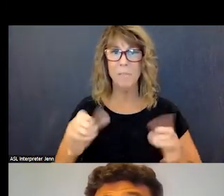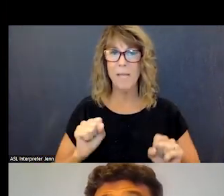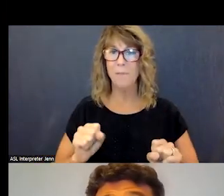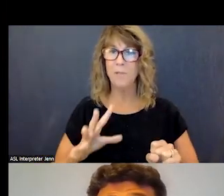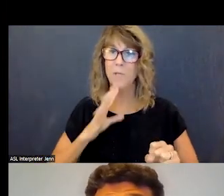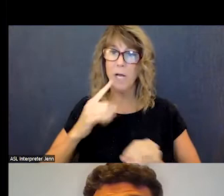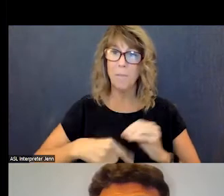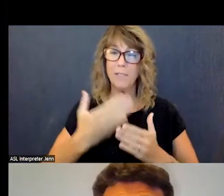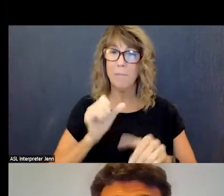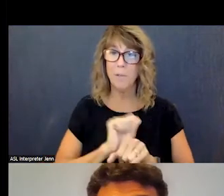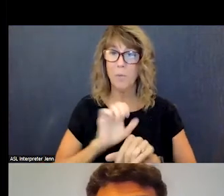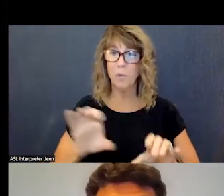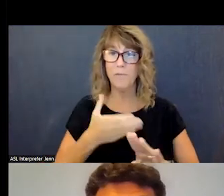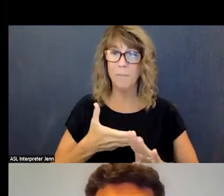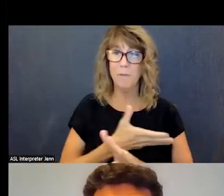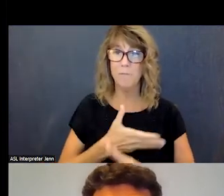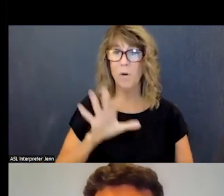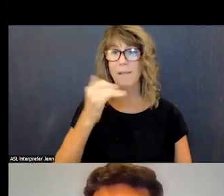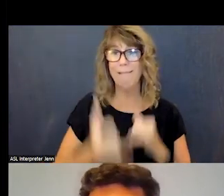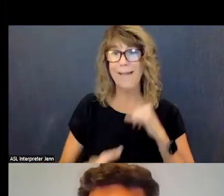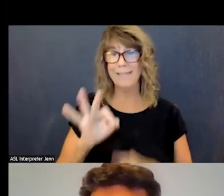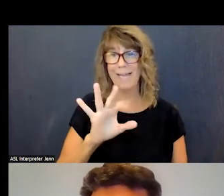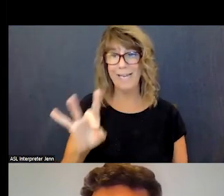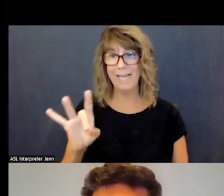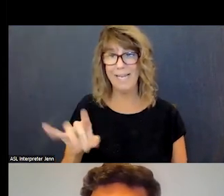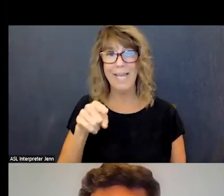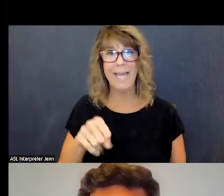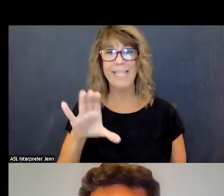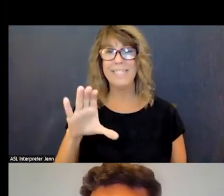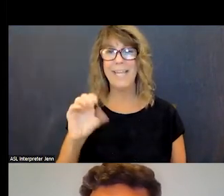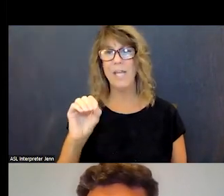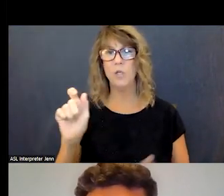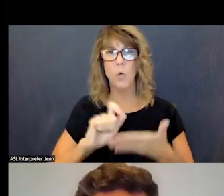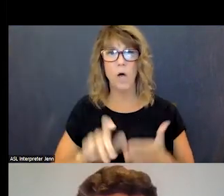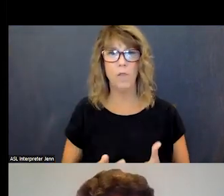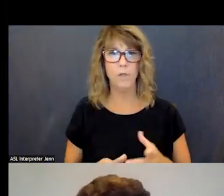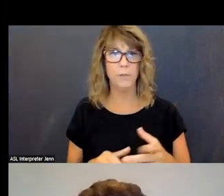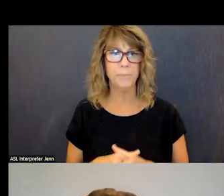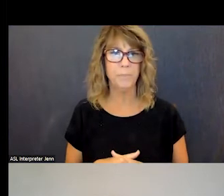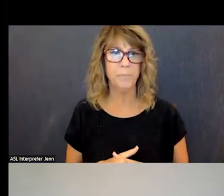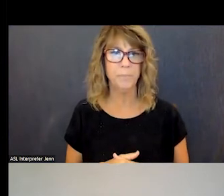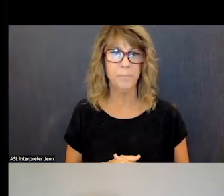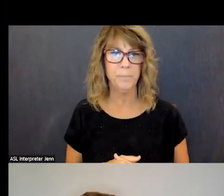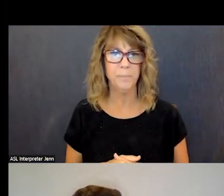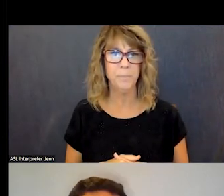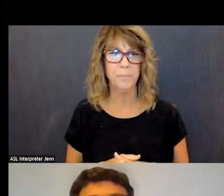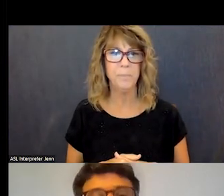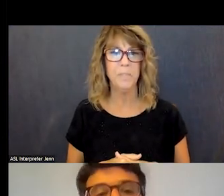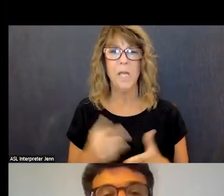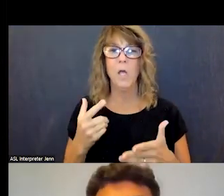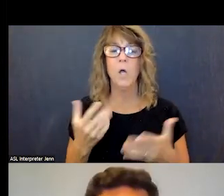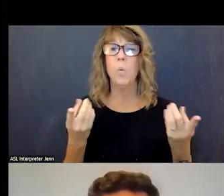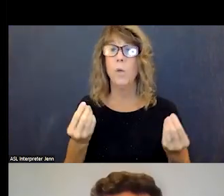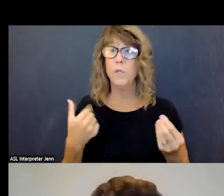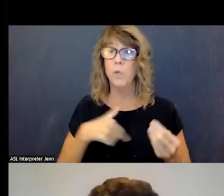did prior to the rollout of 988. This is with co-authors who are all from the RAND Corporation as well. So what we did was